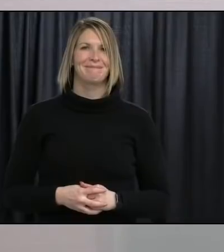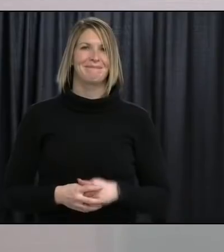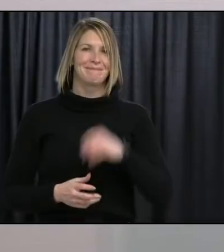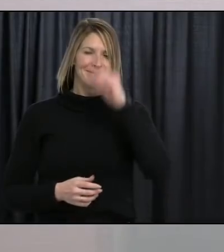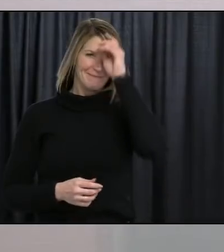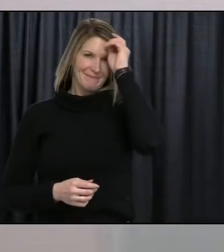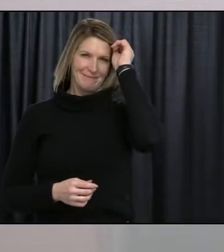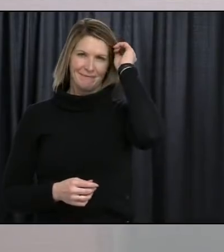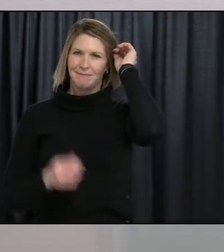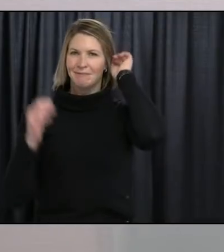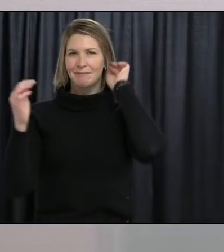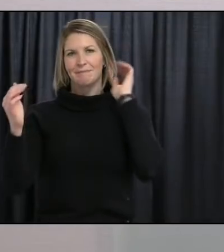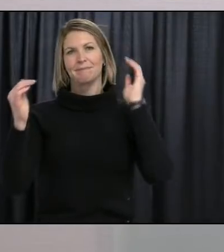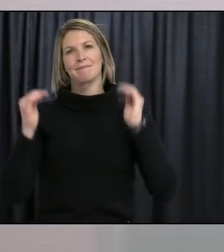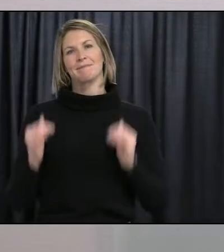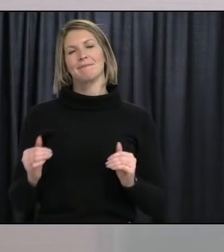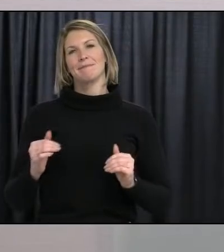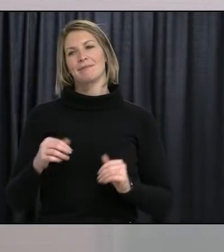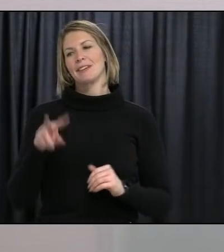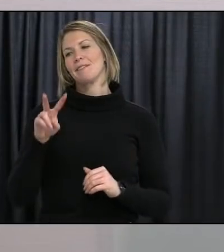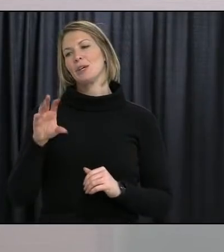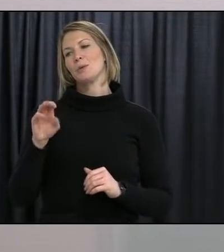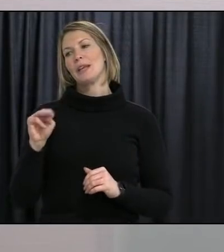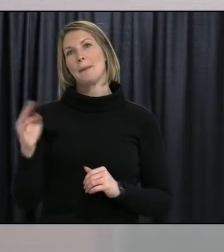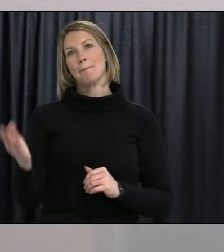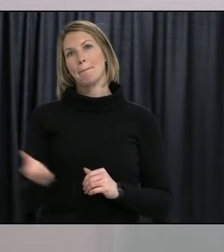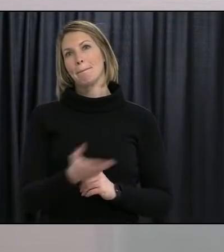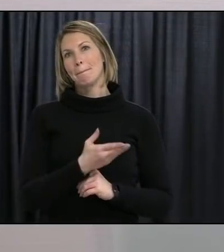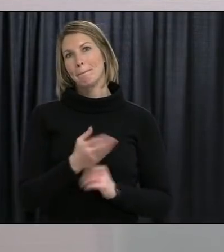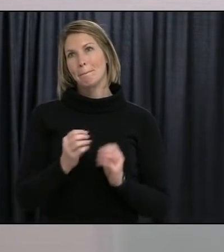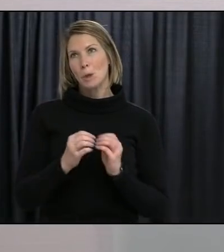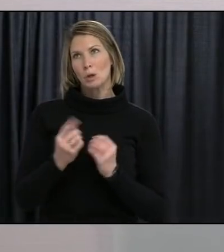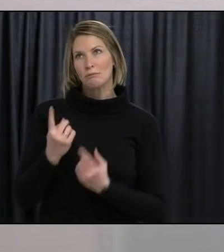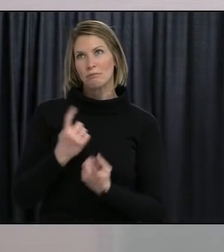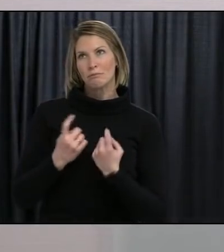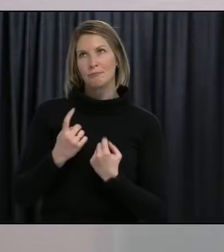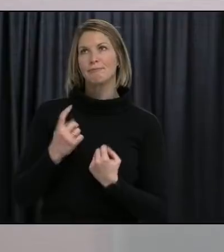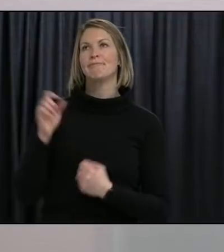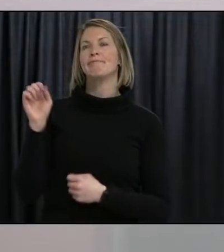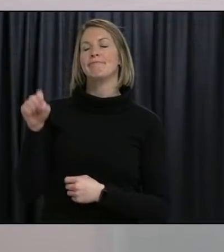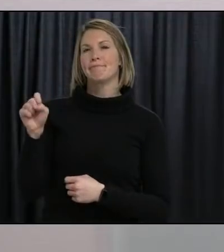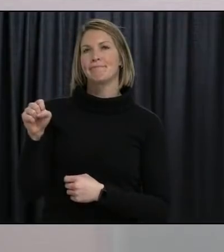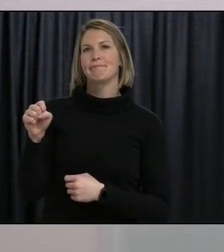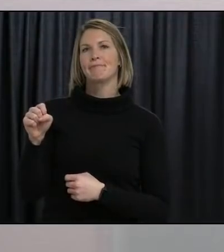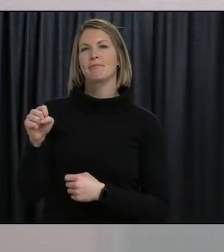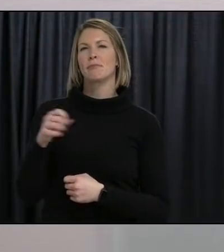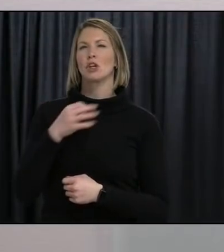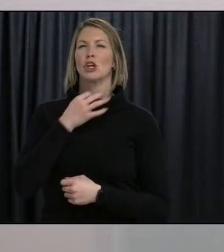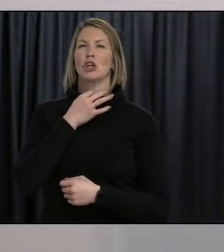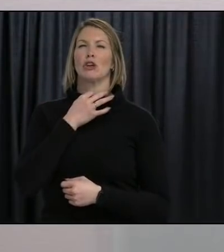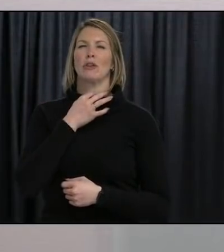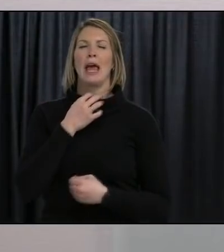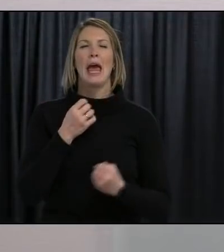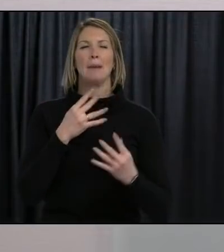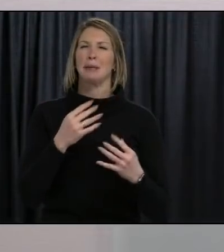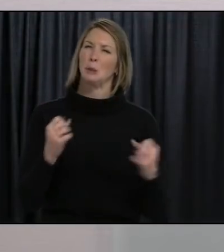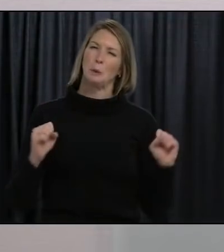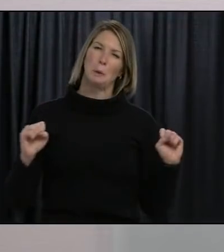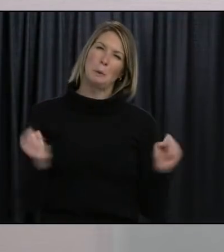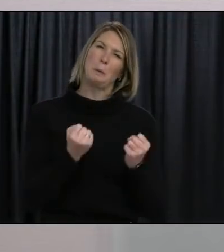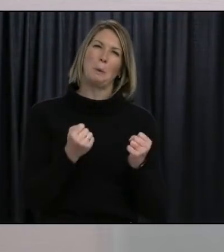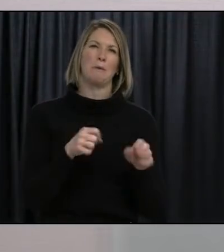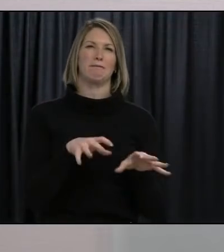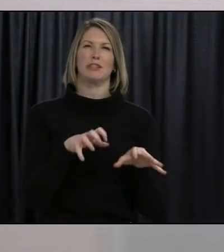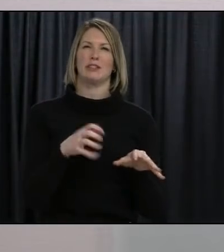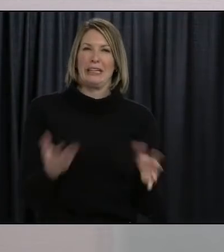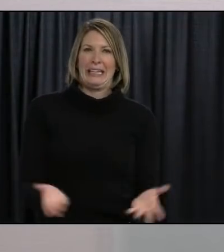Allison King with VOCM, do you have a final question? Yes. I'm just wondering how many ultra-low freezers do we have in the province right now,